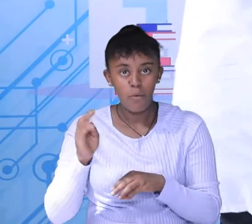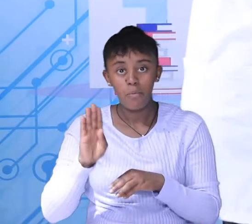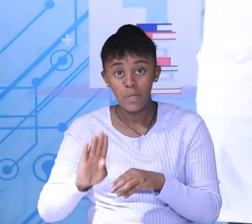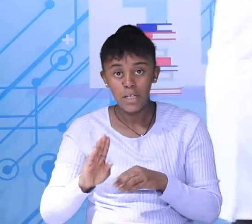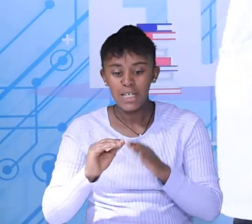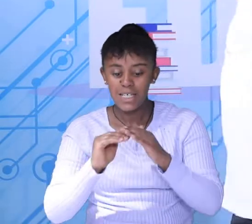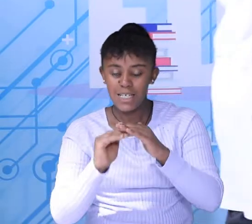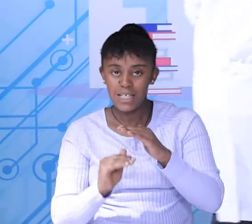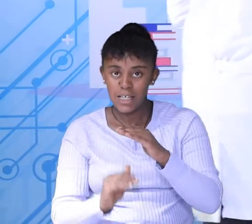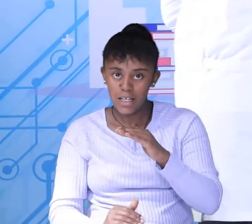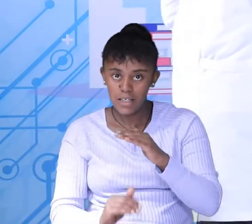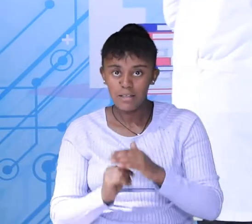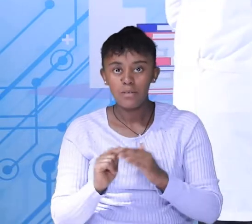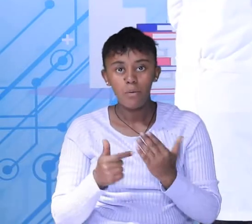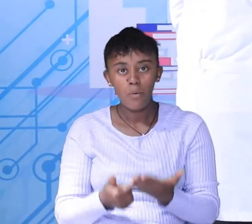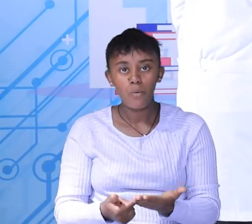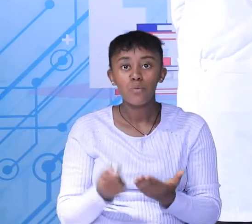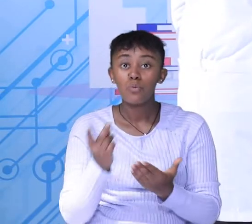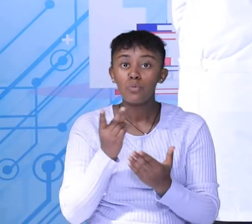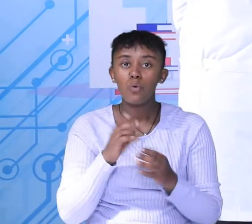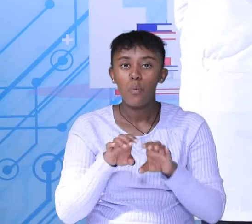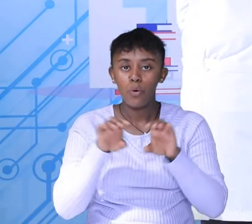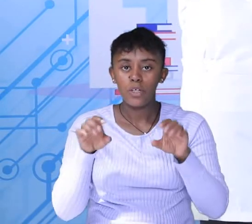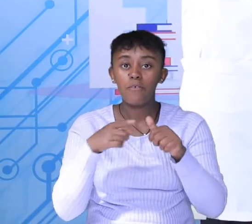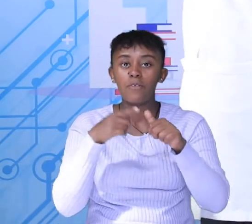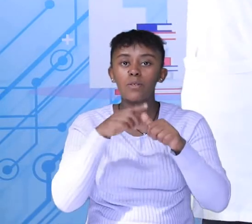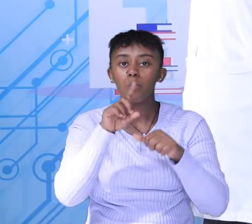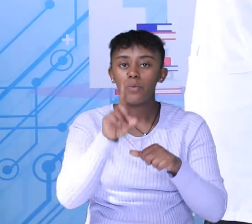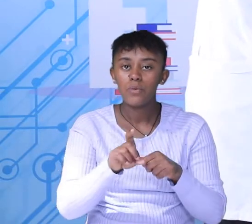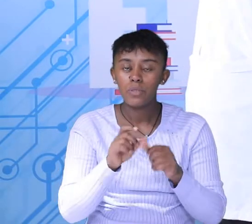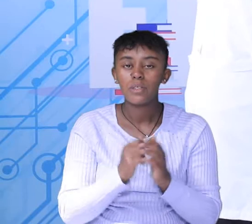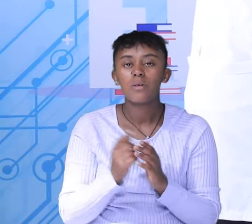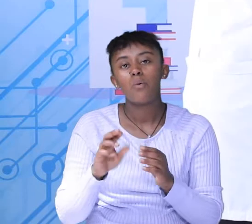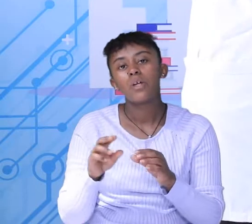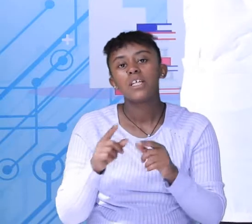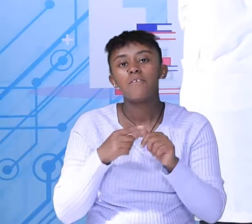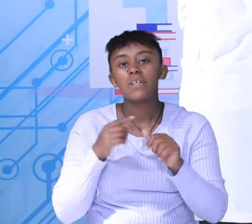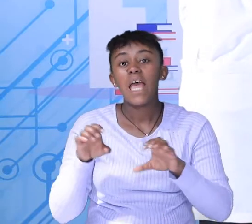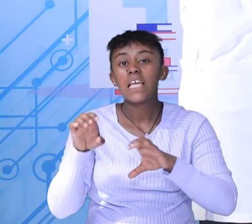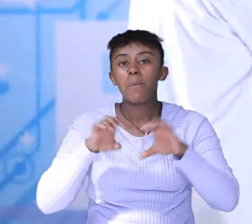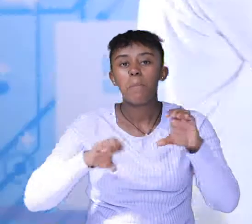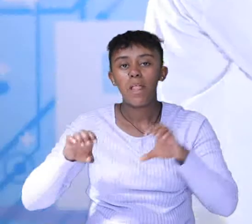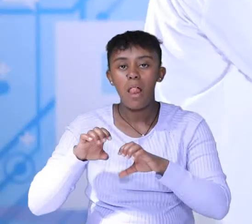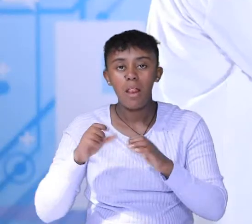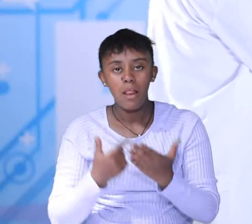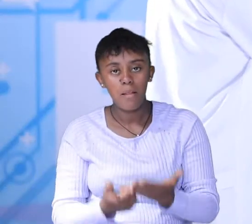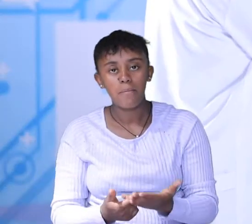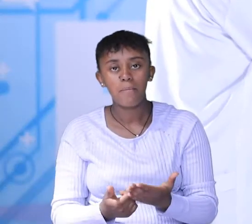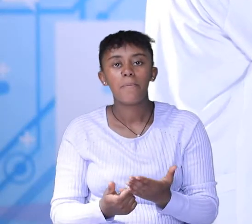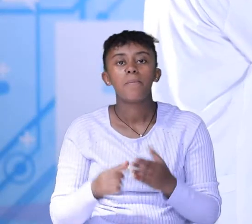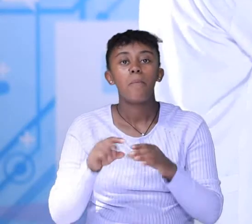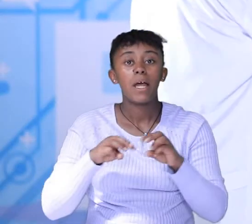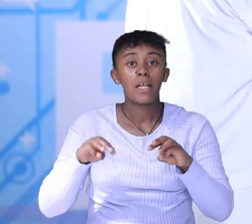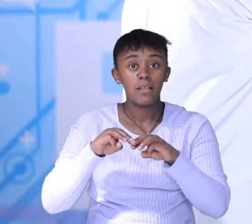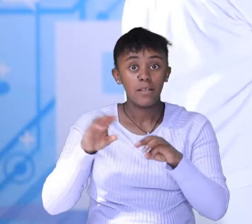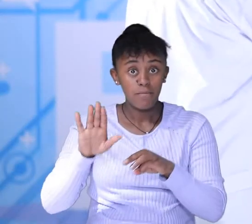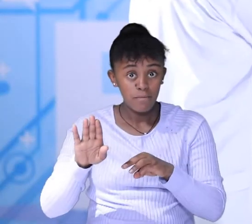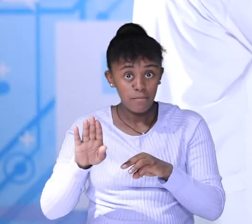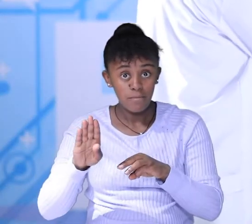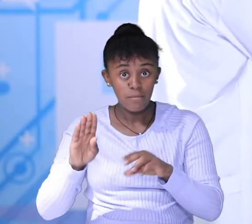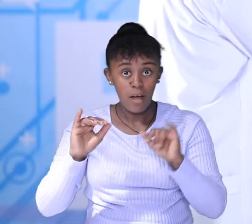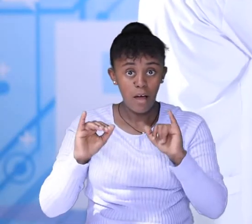The magnetic field is acting to the right. So using your right-hand rule, the current is acting upward, the magnetic field is